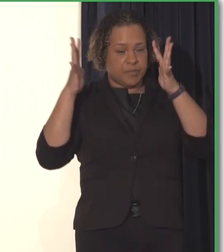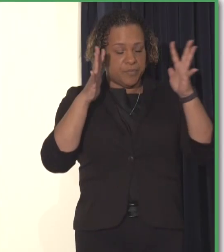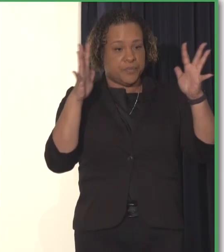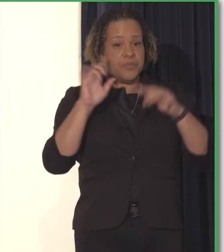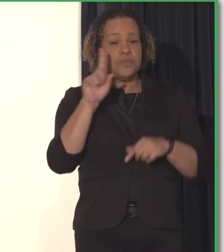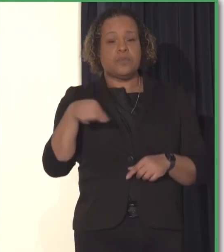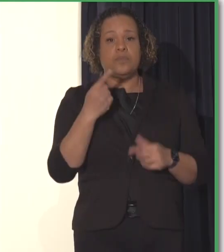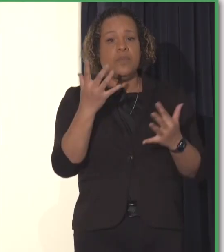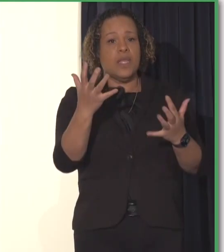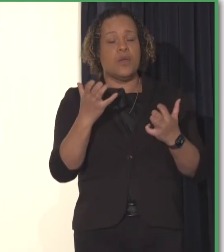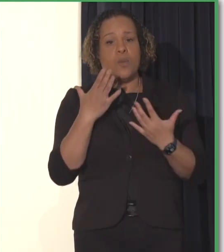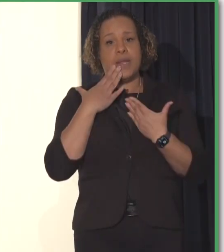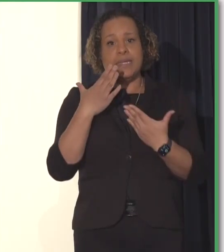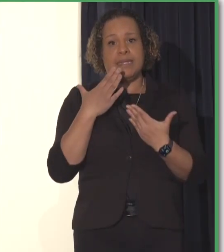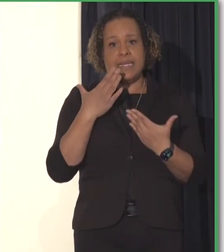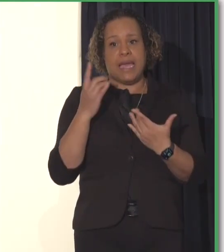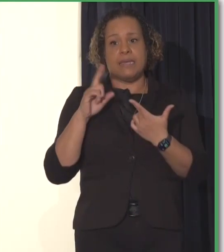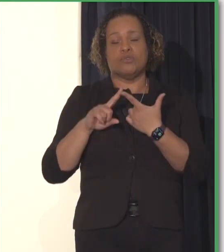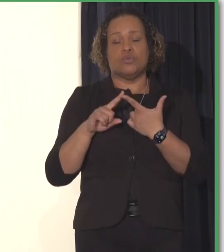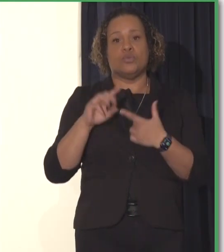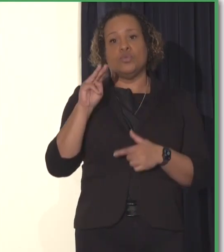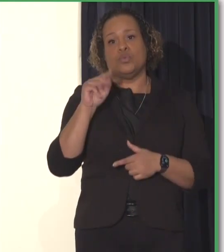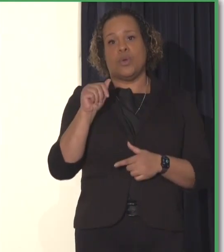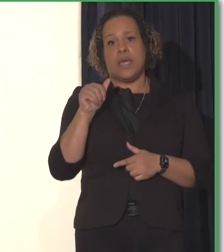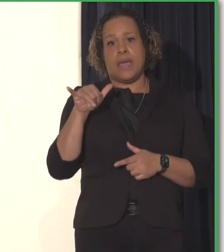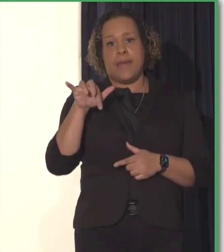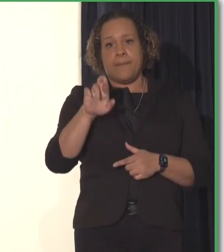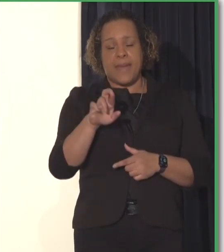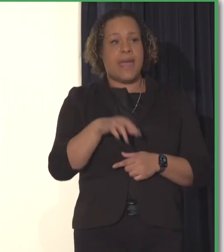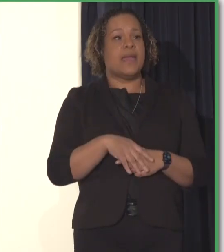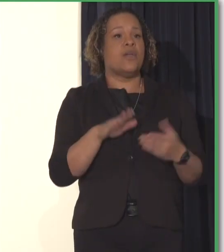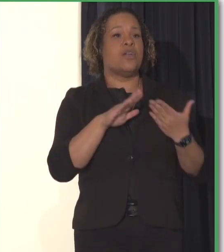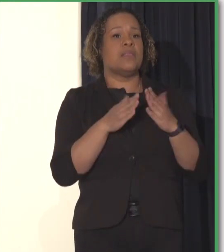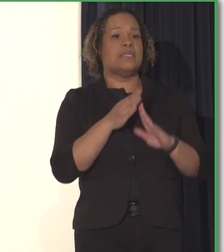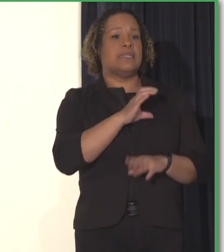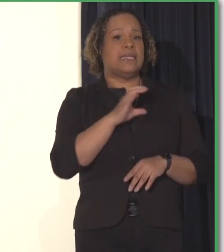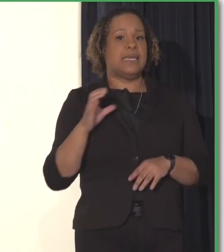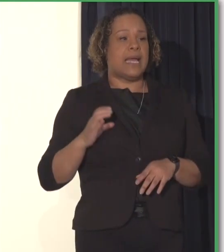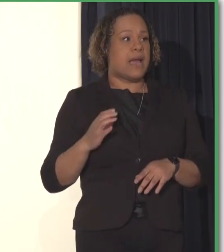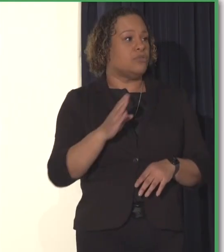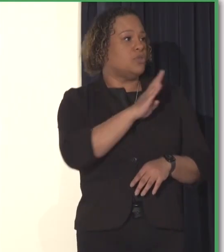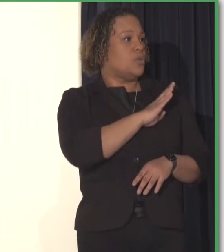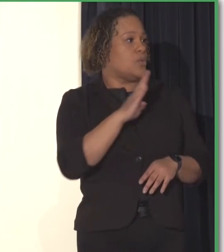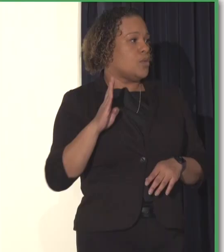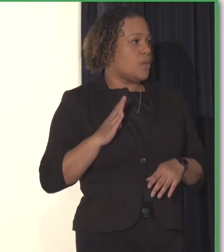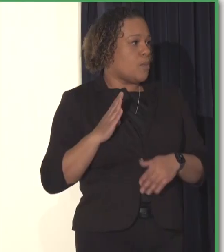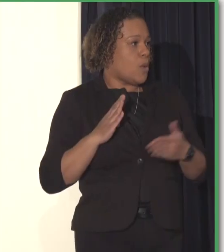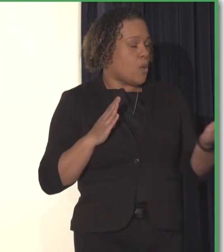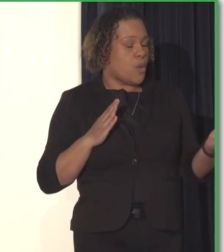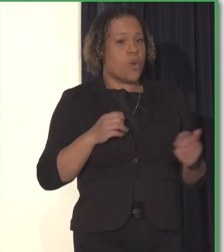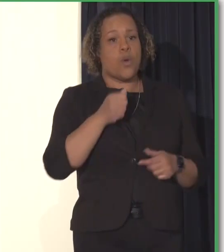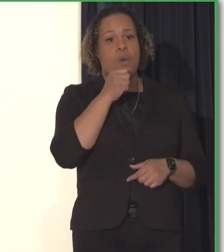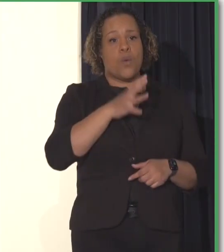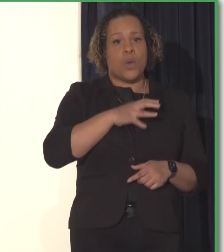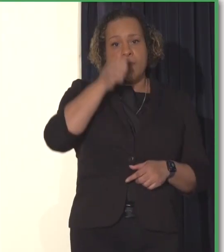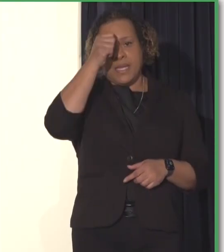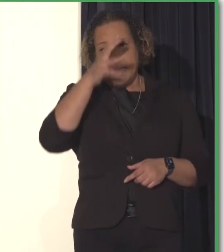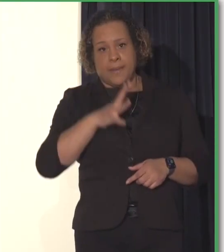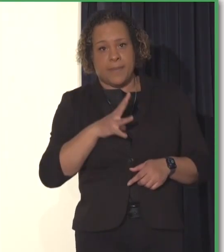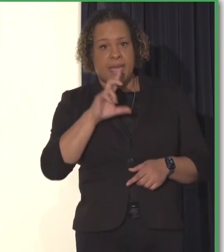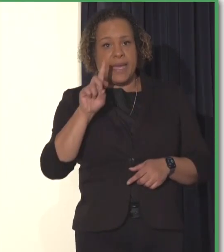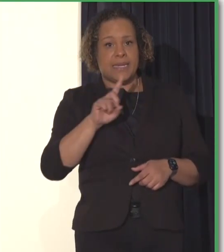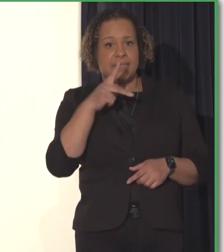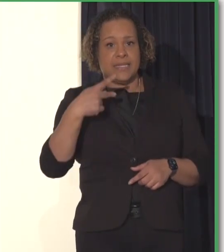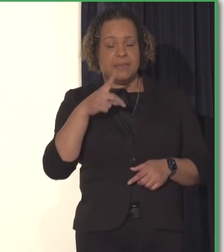I'd like to give his thanks not only to the mayor, the city council, this board, the women and men of the Detroit Police Department, but especially